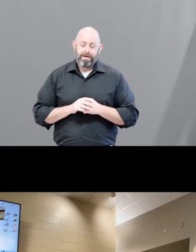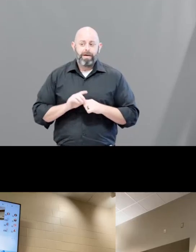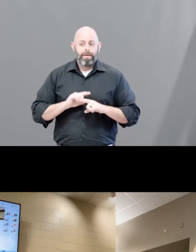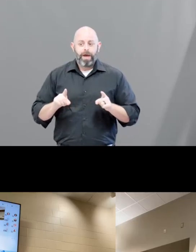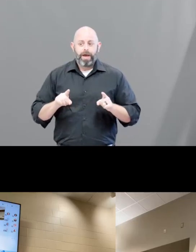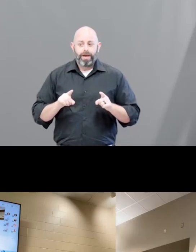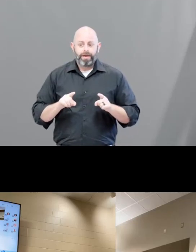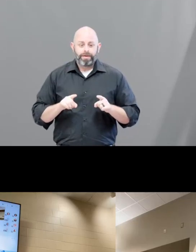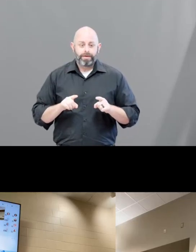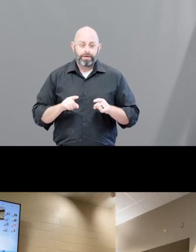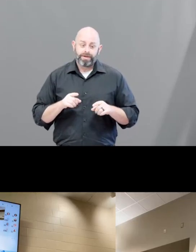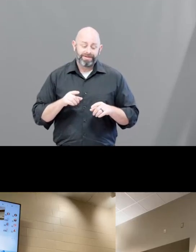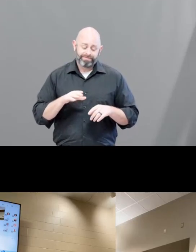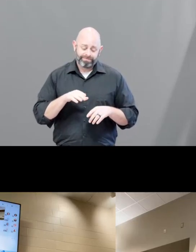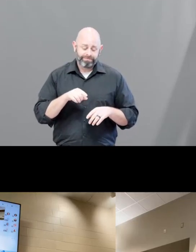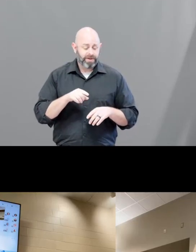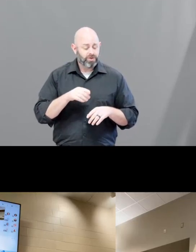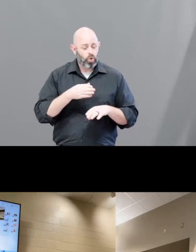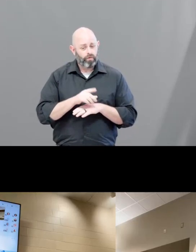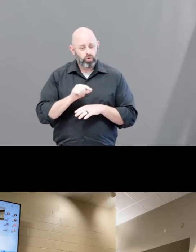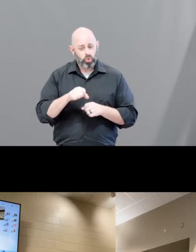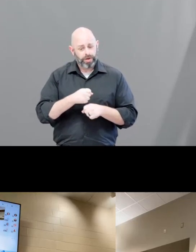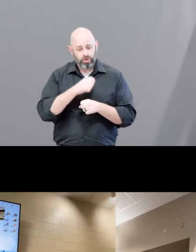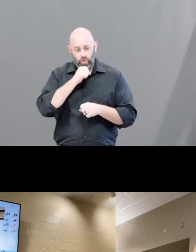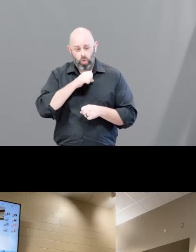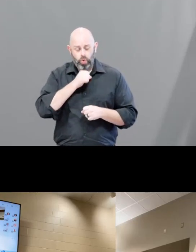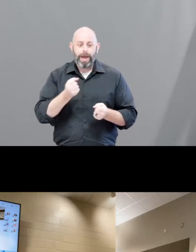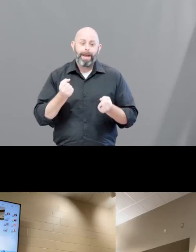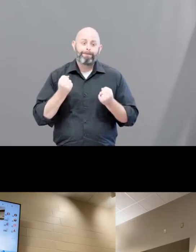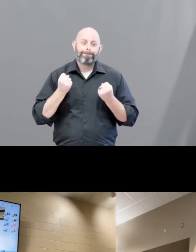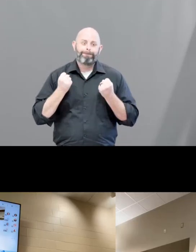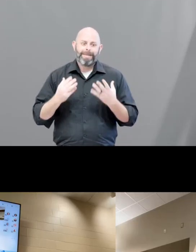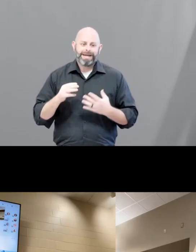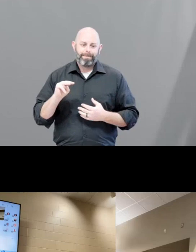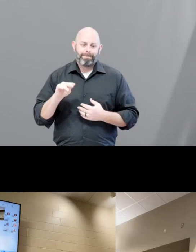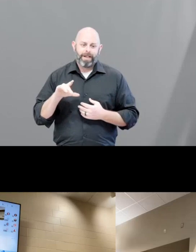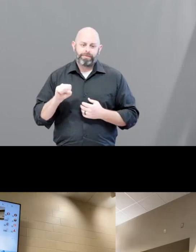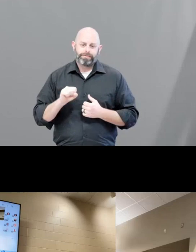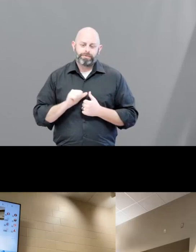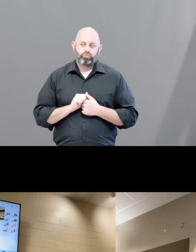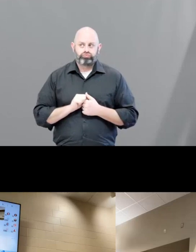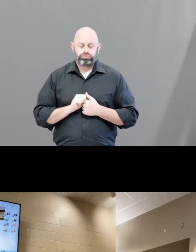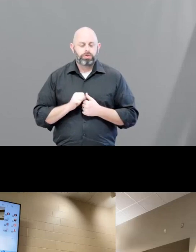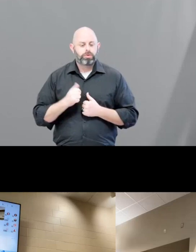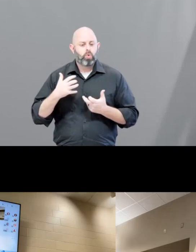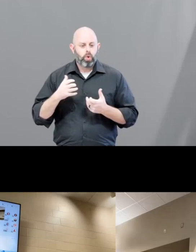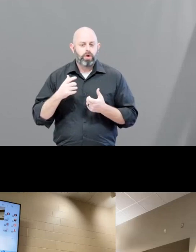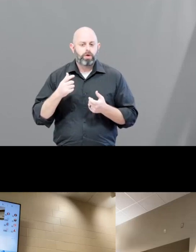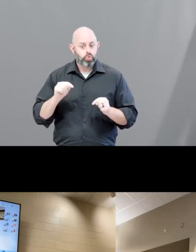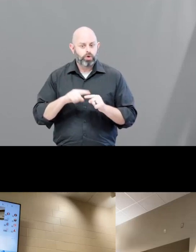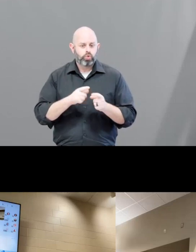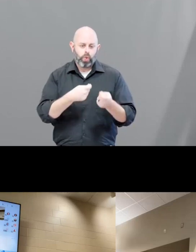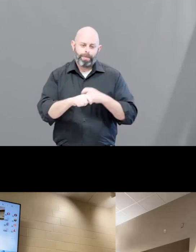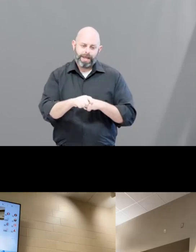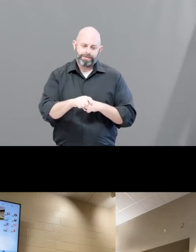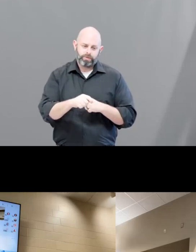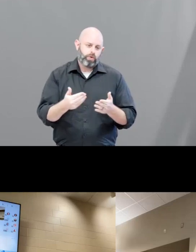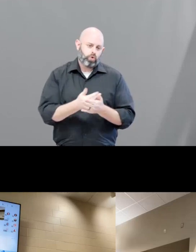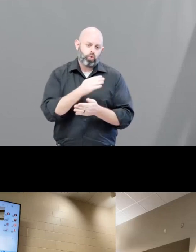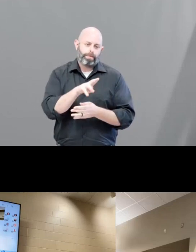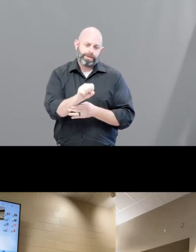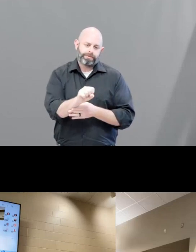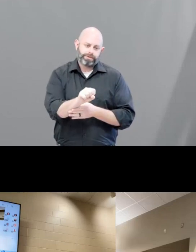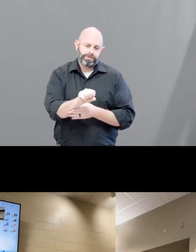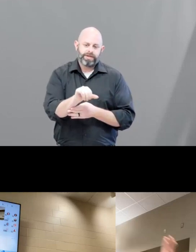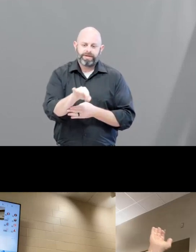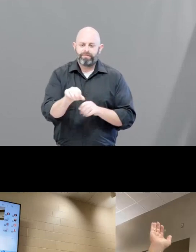but it's over 20 years old, and it has a lot of miles. And so we would like to try to replace that if